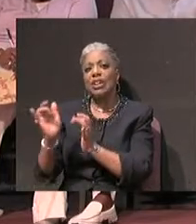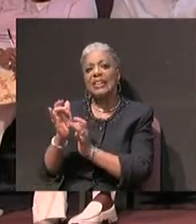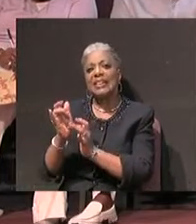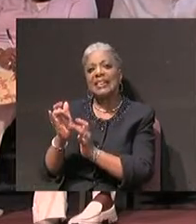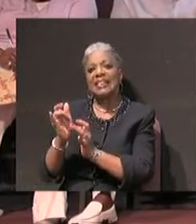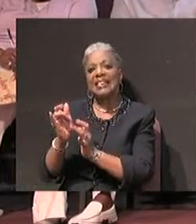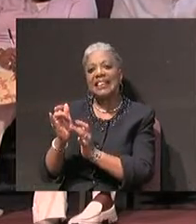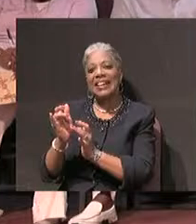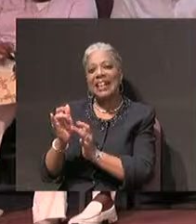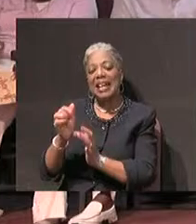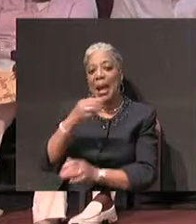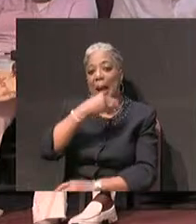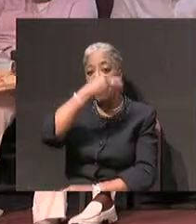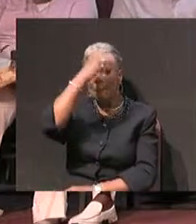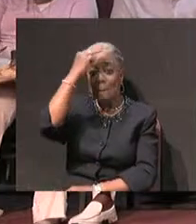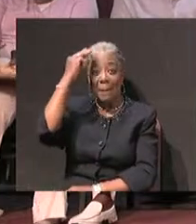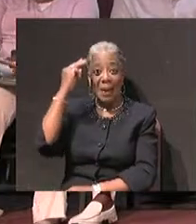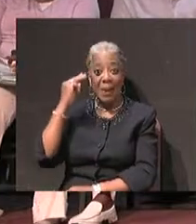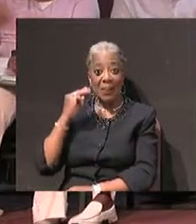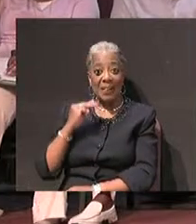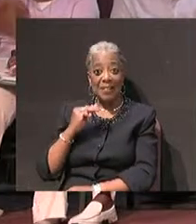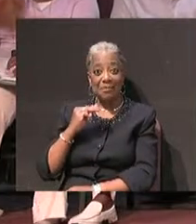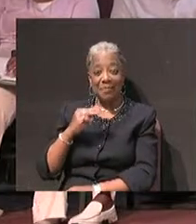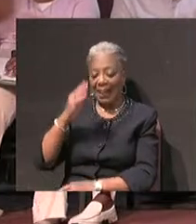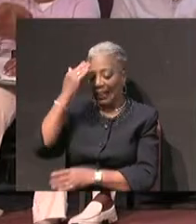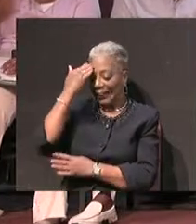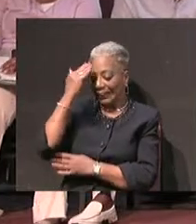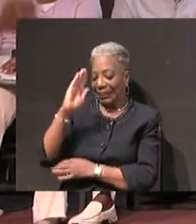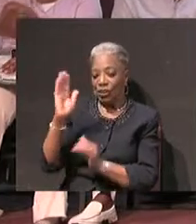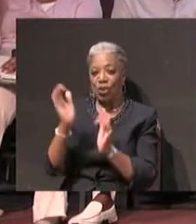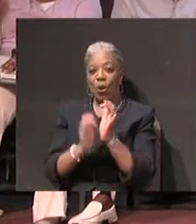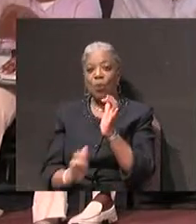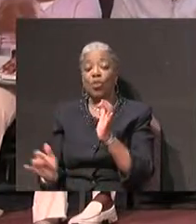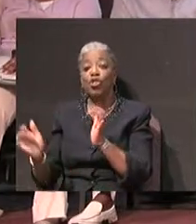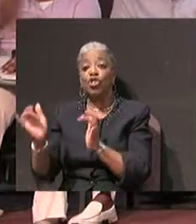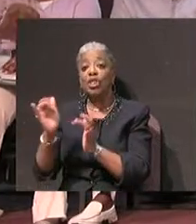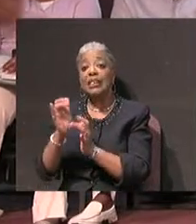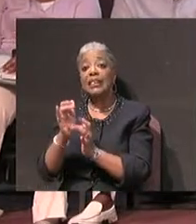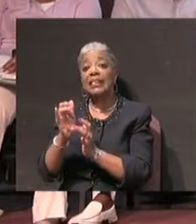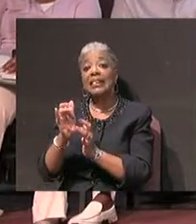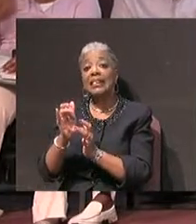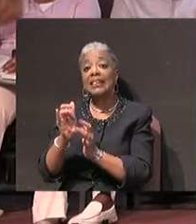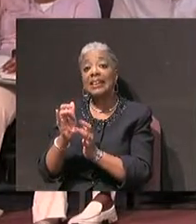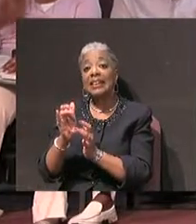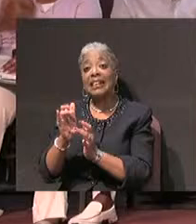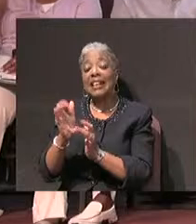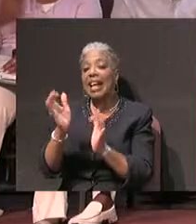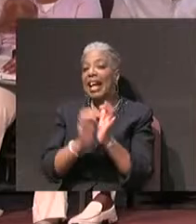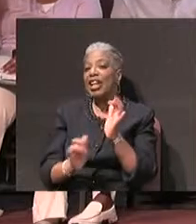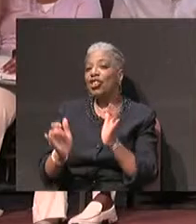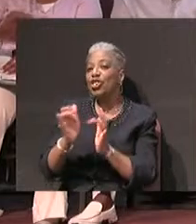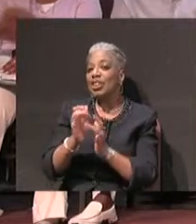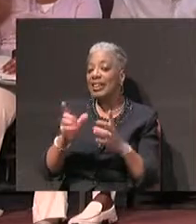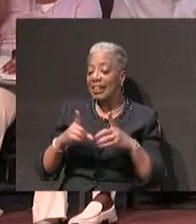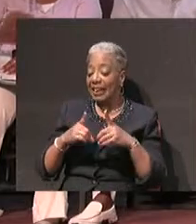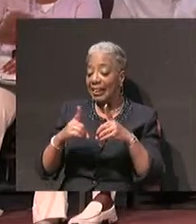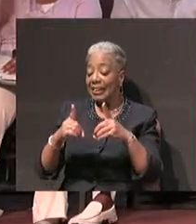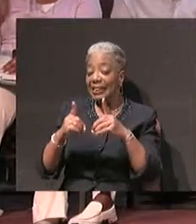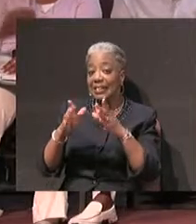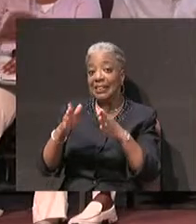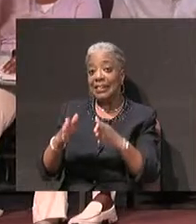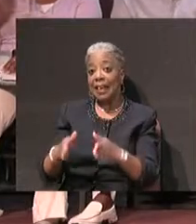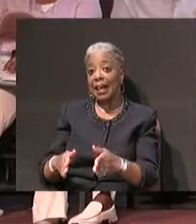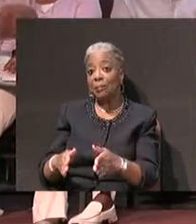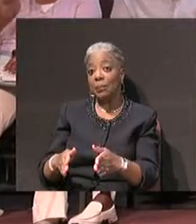Jesus. My God. And not only Mary, but Jesus' own disciples. John chapter 21, look at